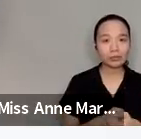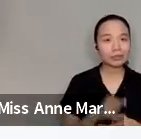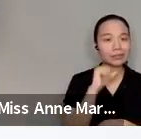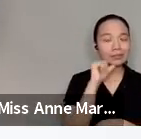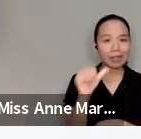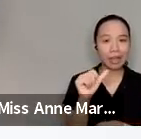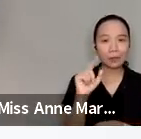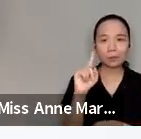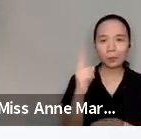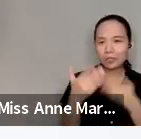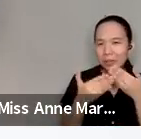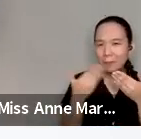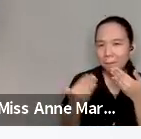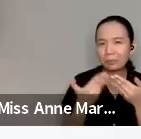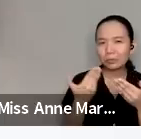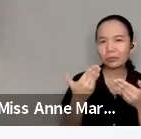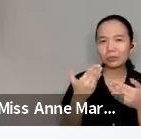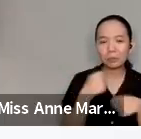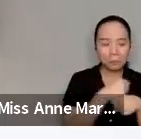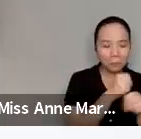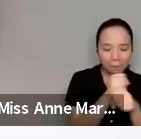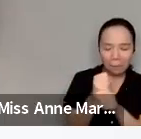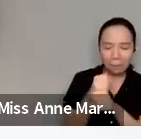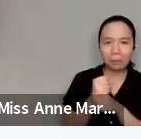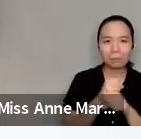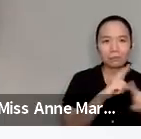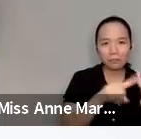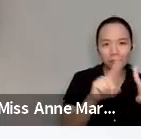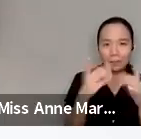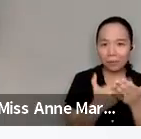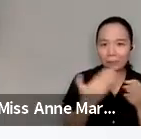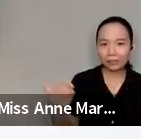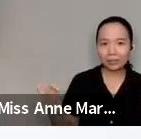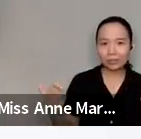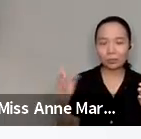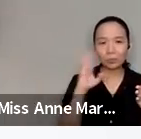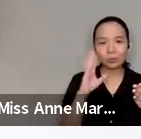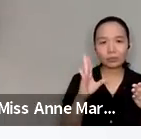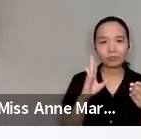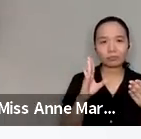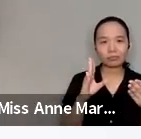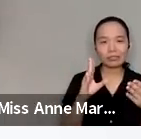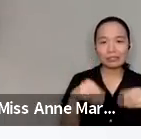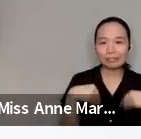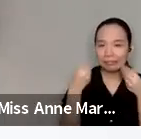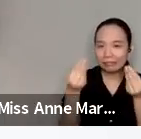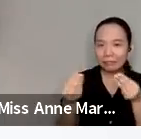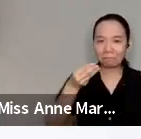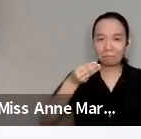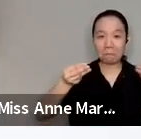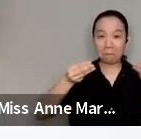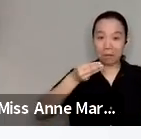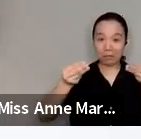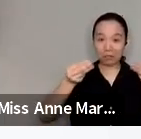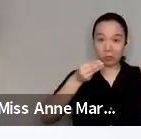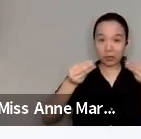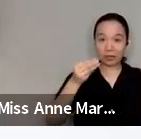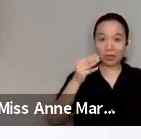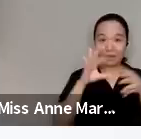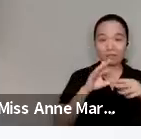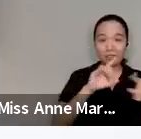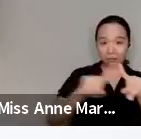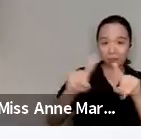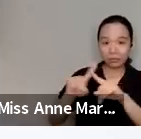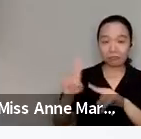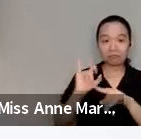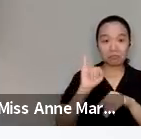simply to manufacture materials that will feed the managerialist tendencies of industry.